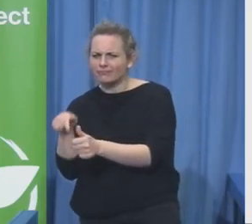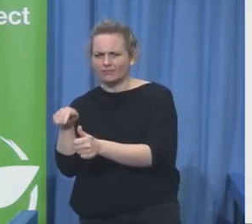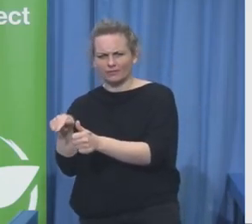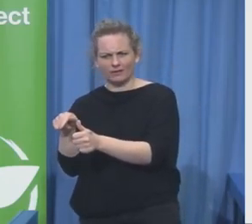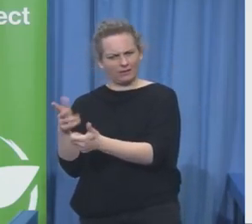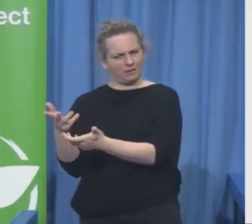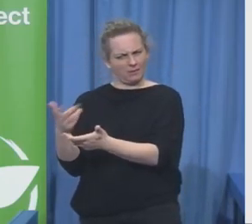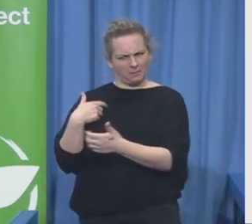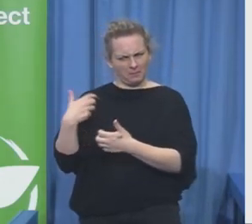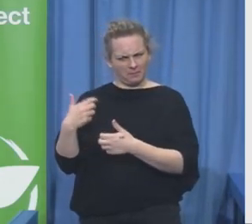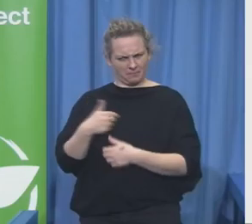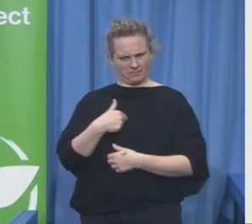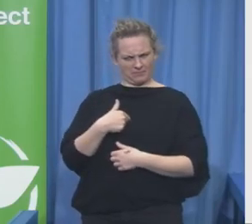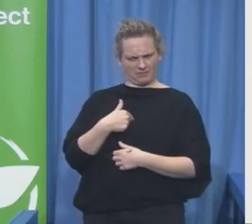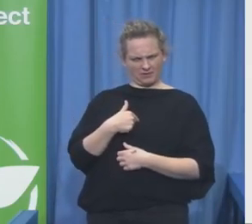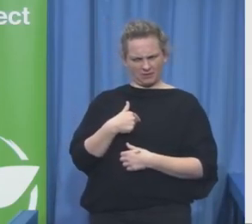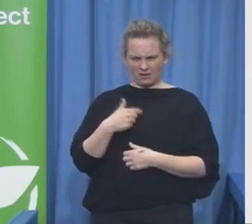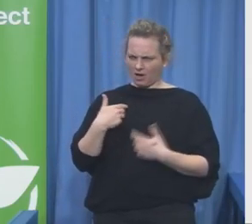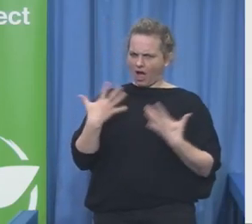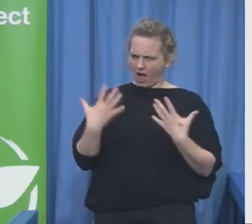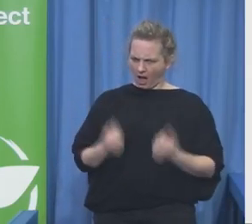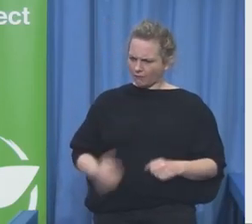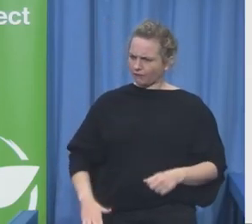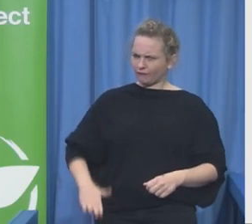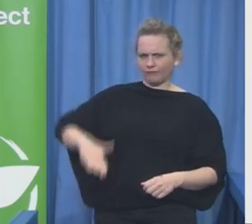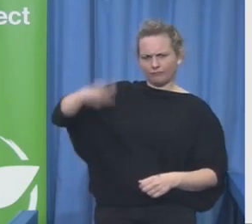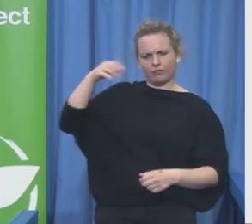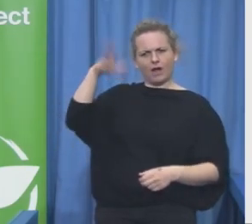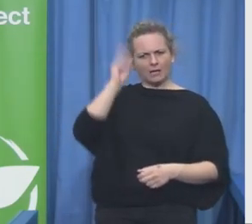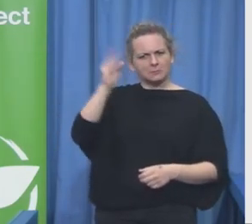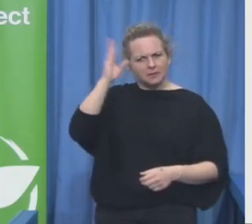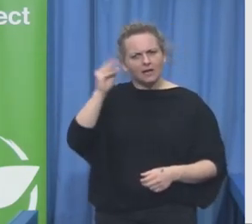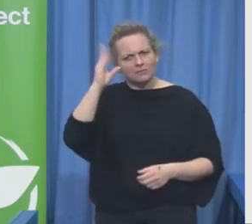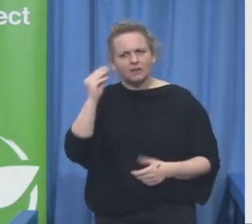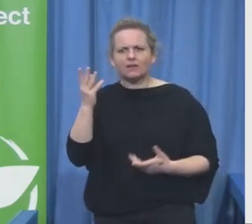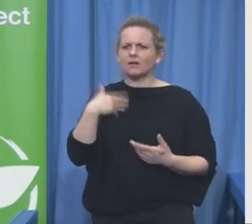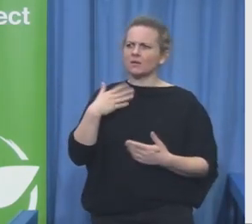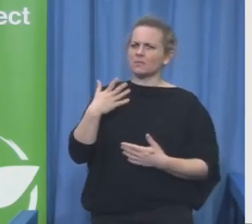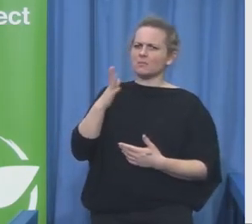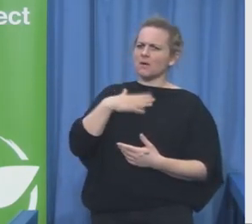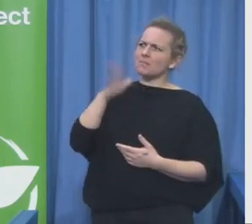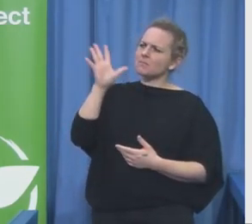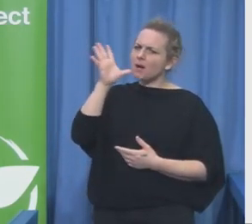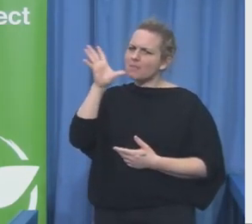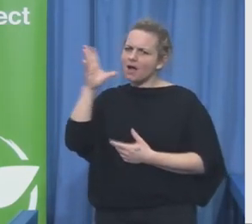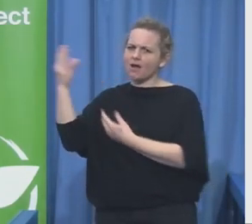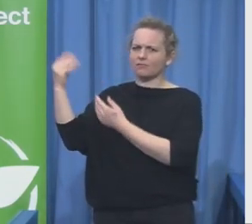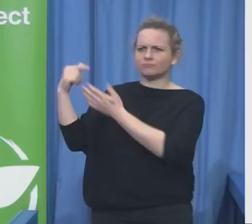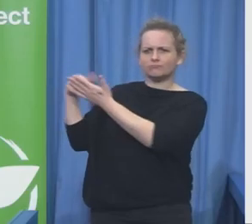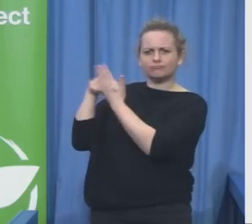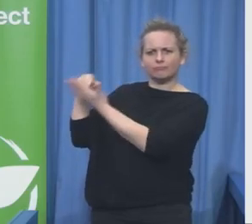at Microsoft to talk about something that my mother exposed me to all those years ago. For the